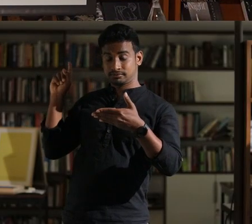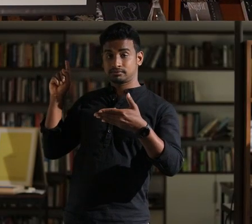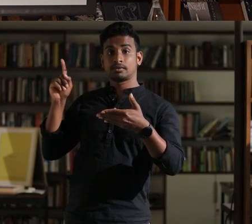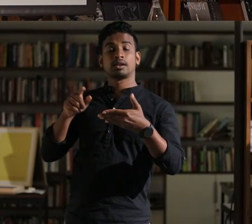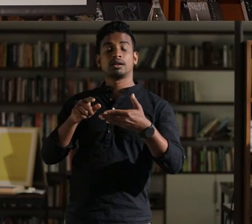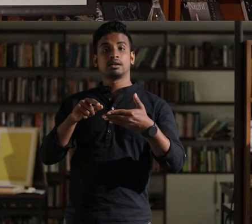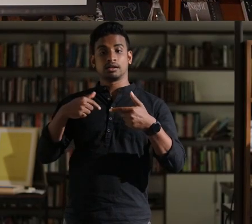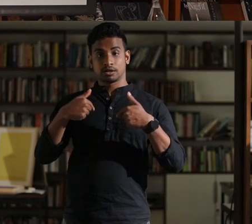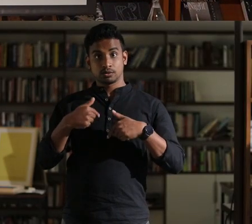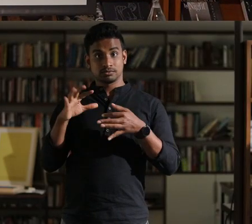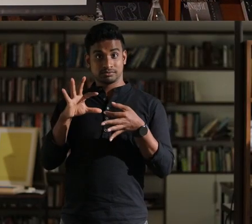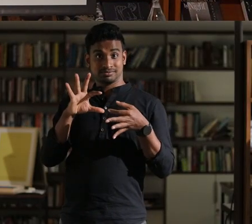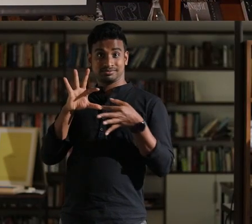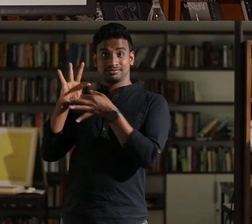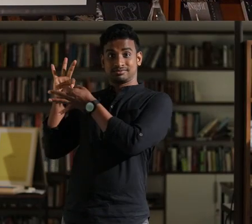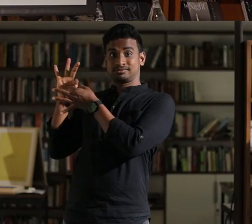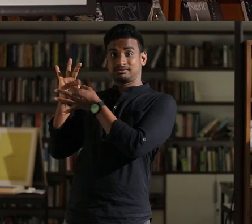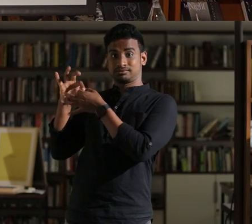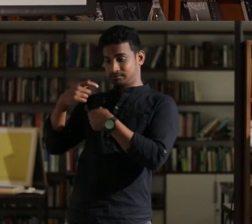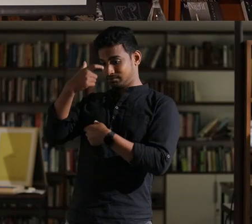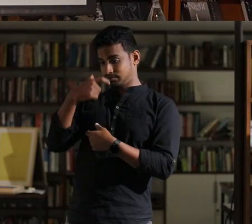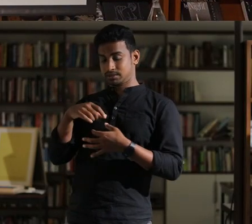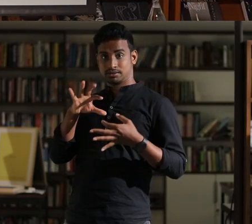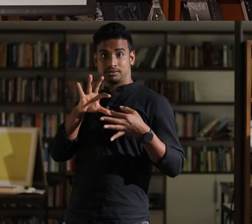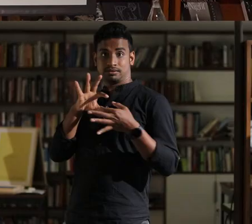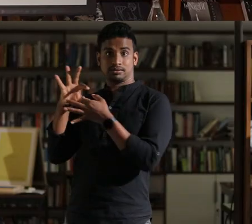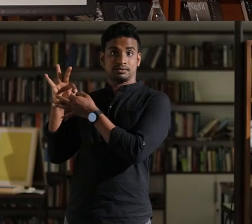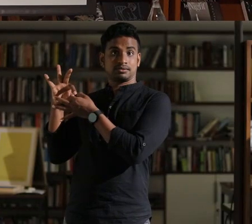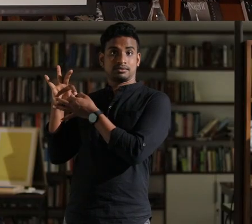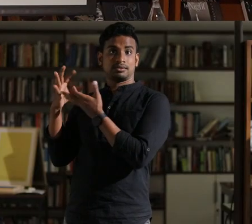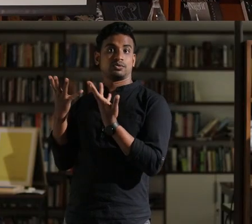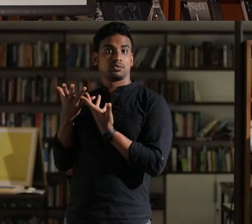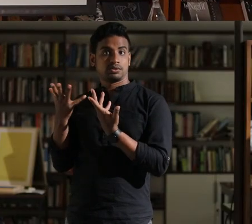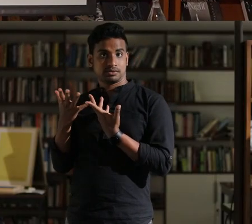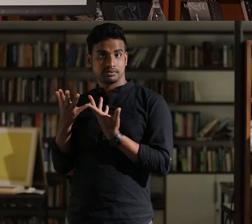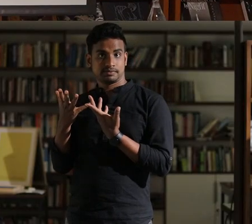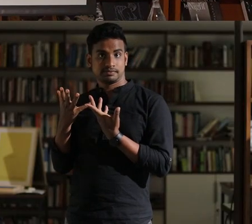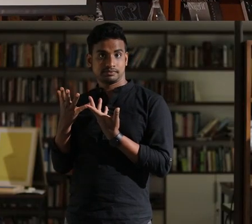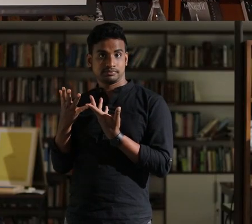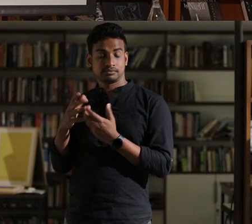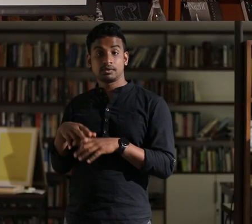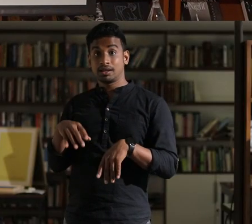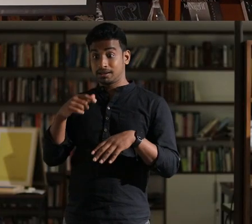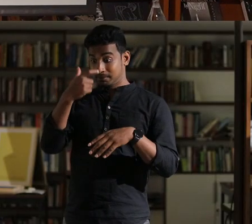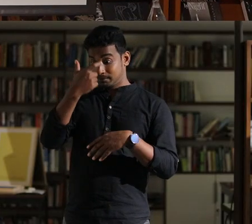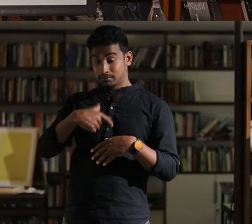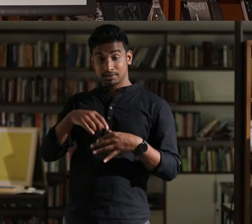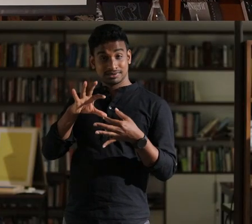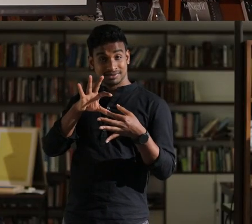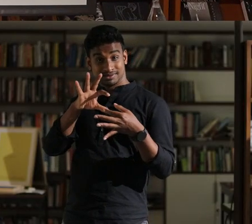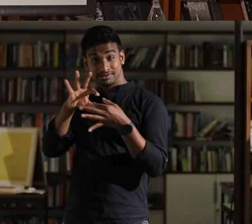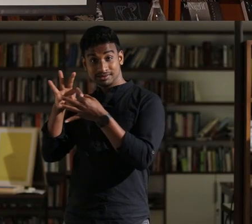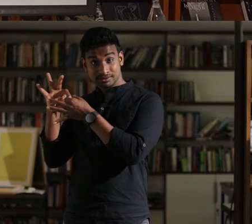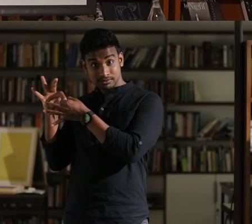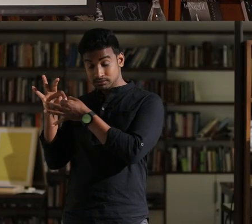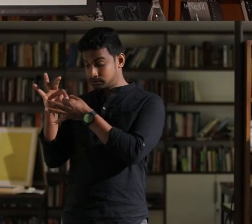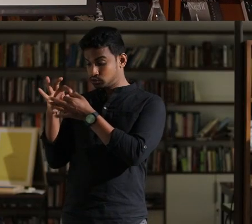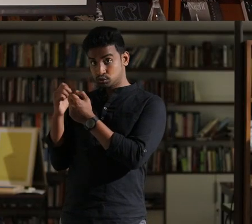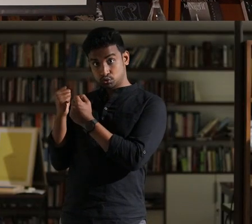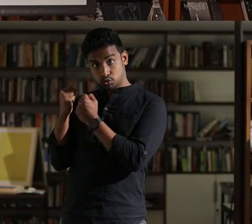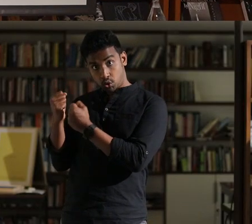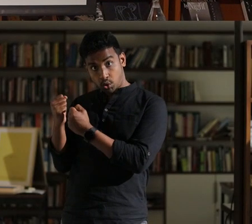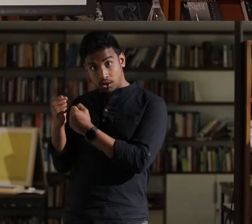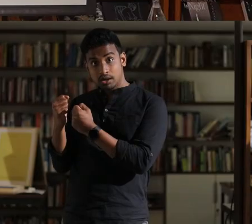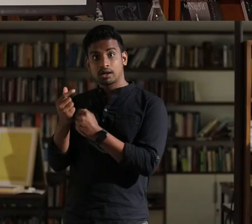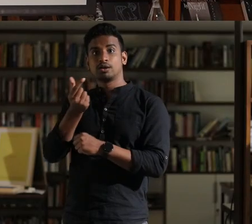is, the content that you get also becomes open to a multiple set of uses. It's